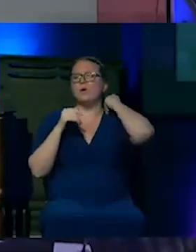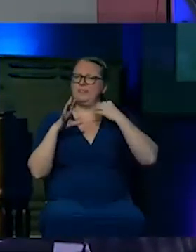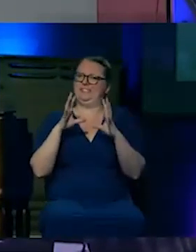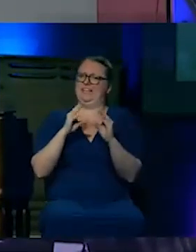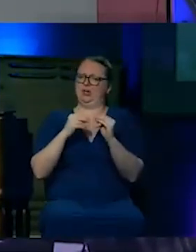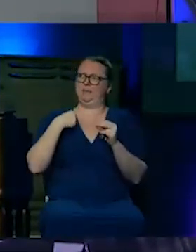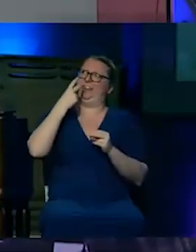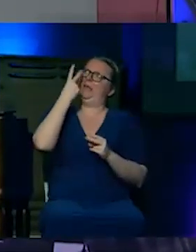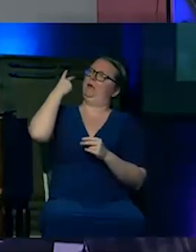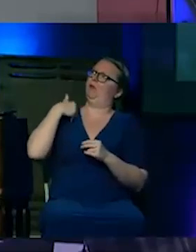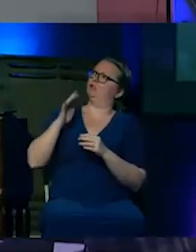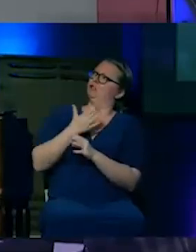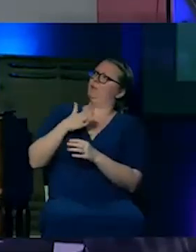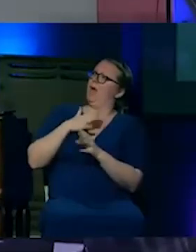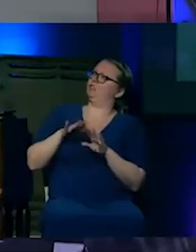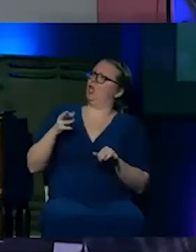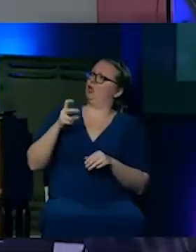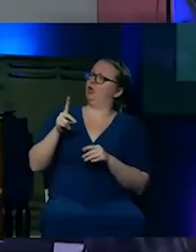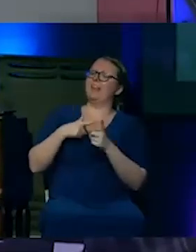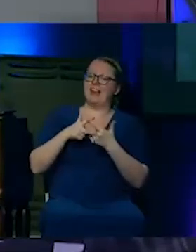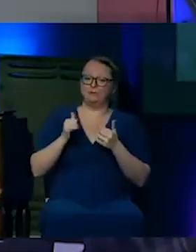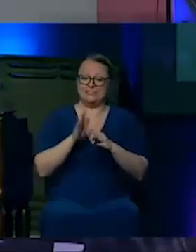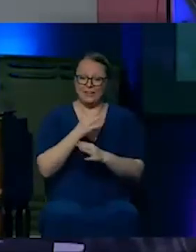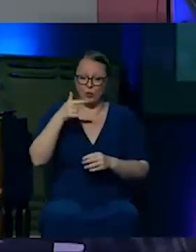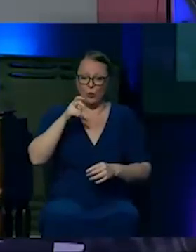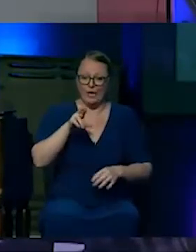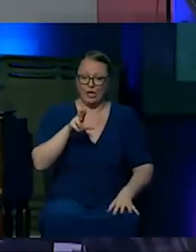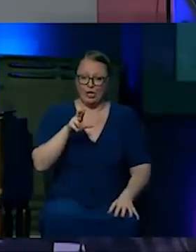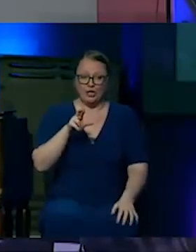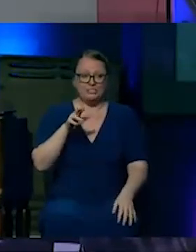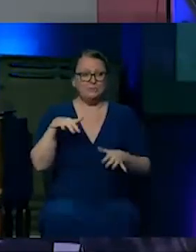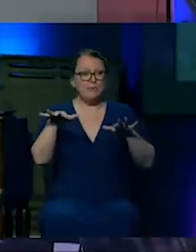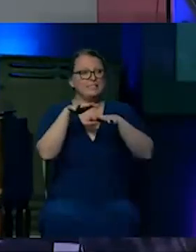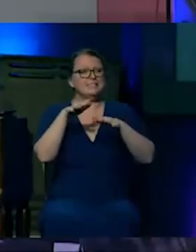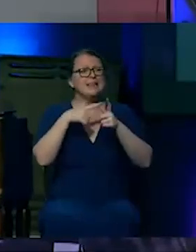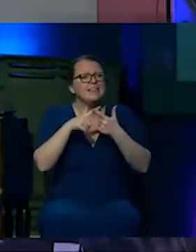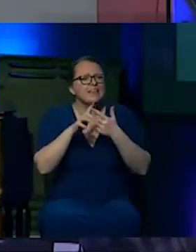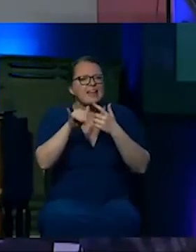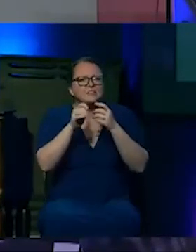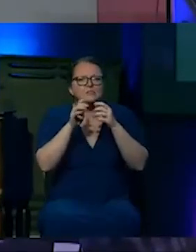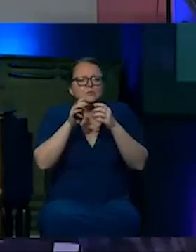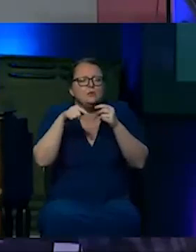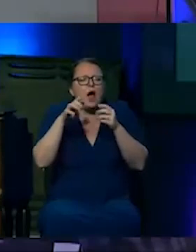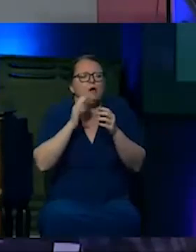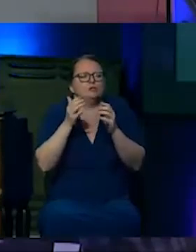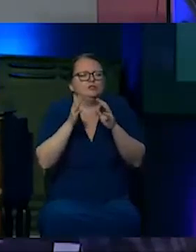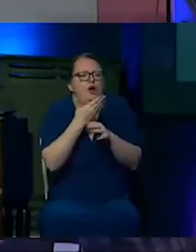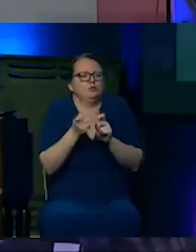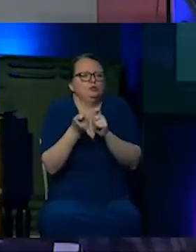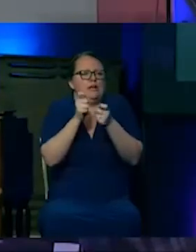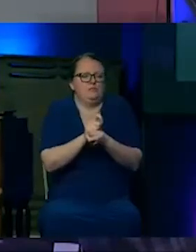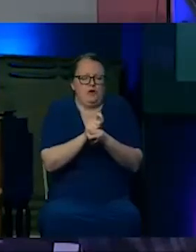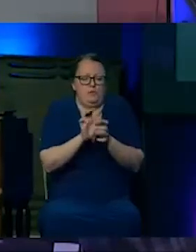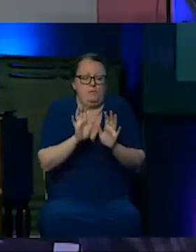songs of my childhood. But then I was singing them in these queer spaces, and they were transformed. And that kind of made sense to me in, like, the experience